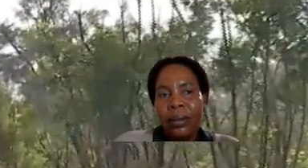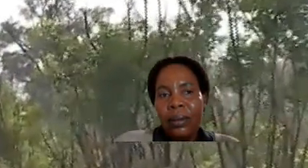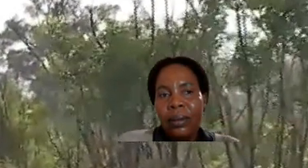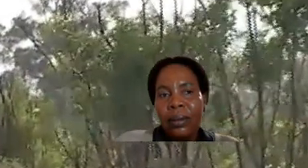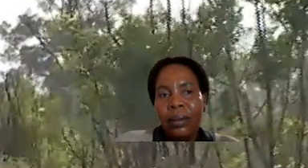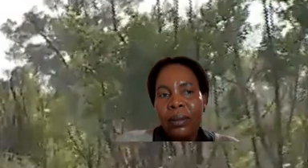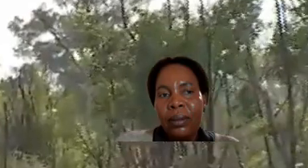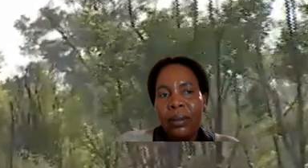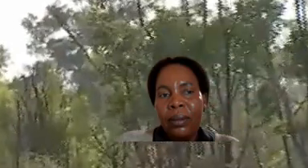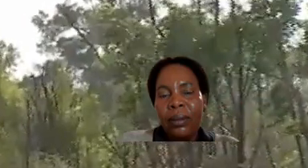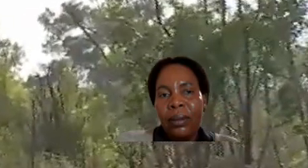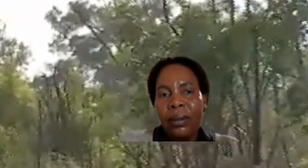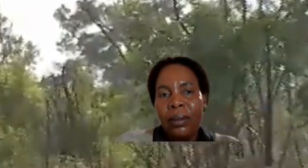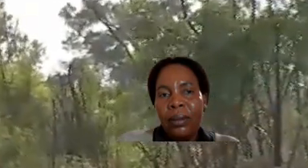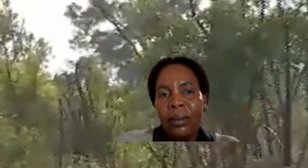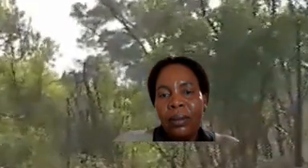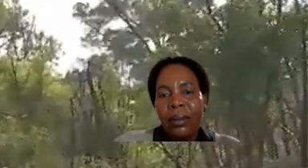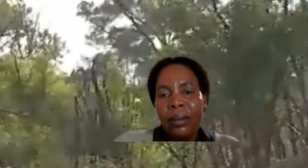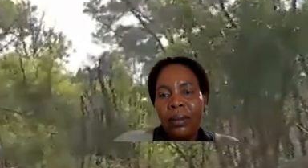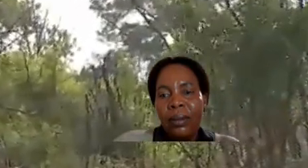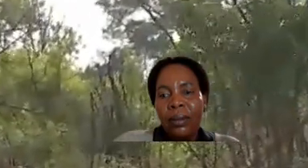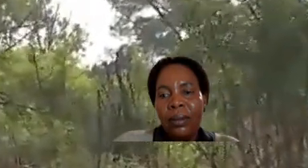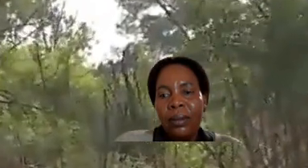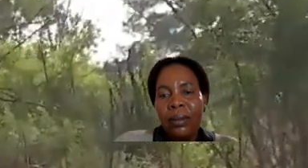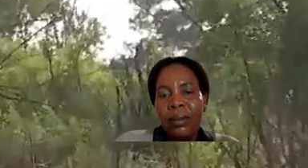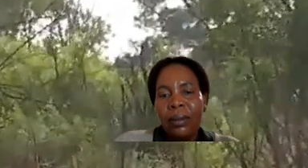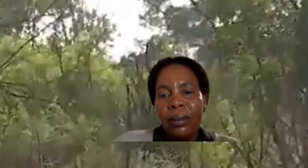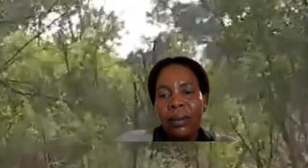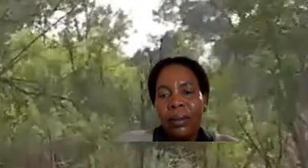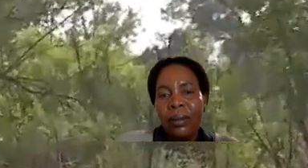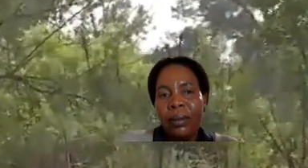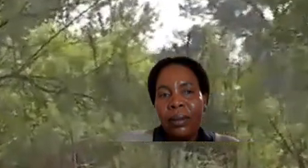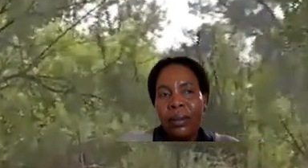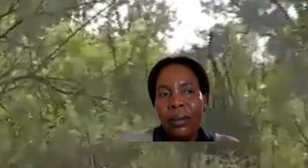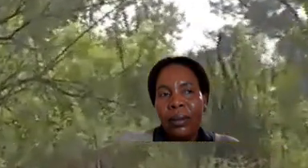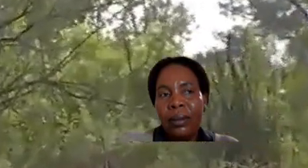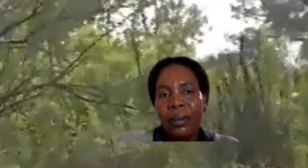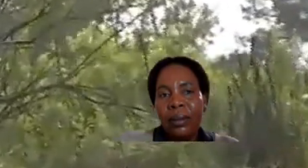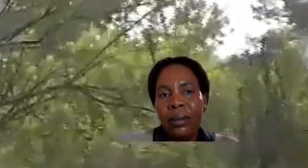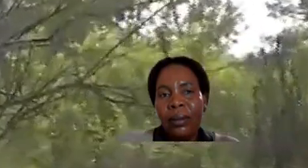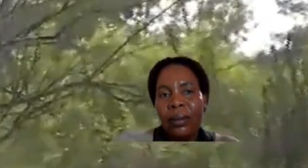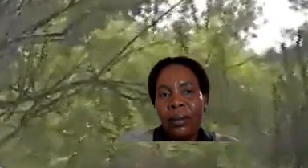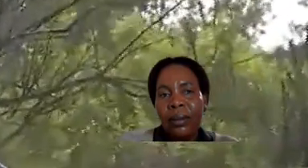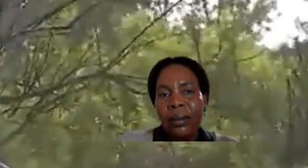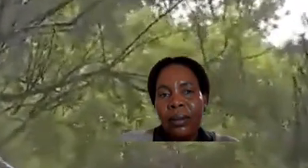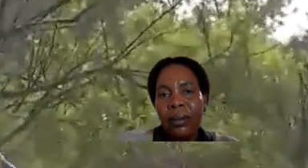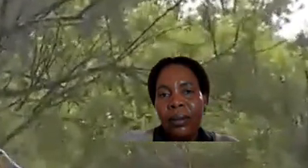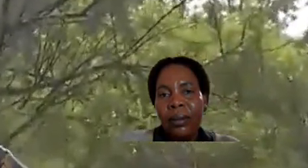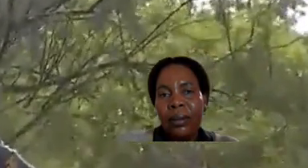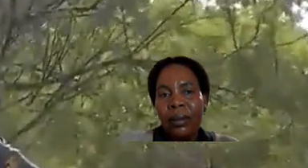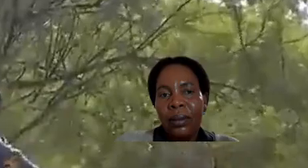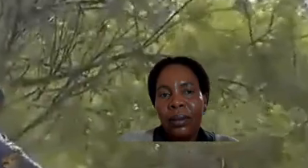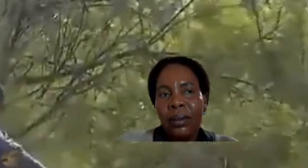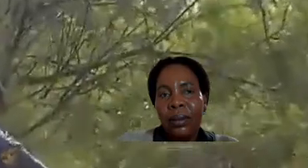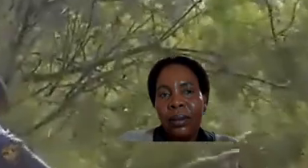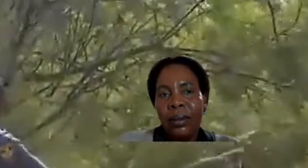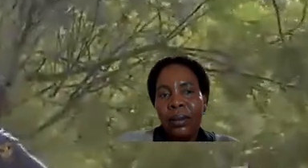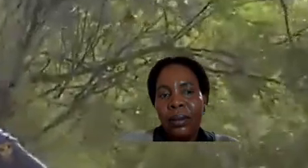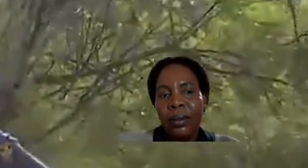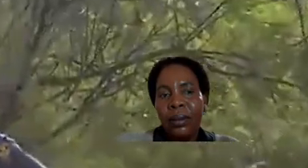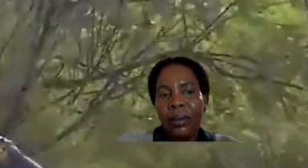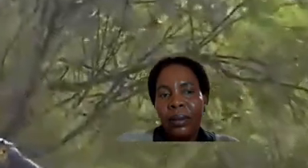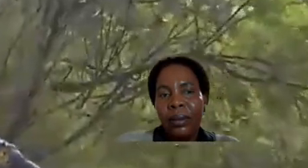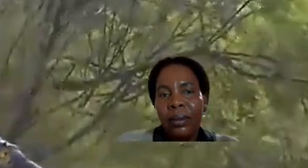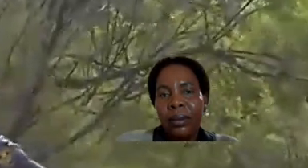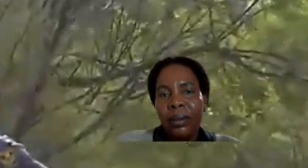brought uncertainty to community members who continue to camp nearby the shaft each and every day since the operation